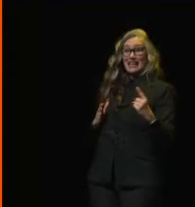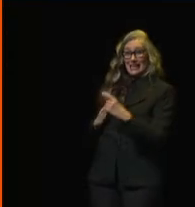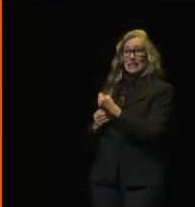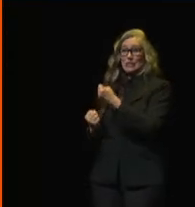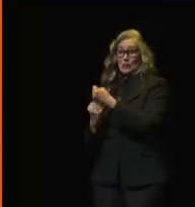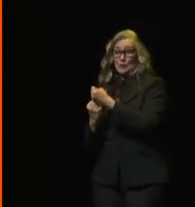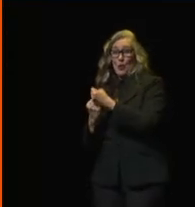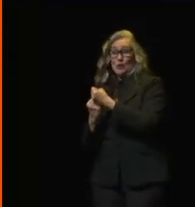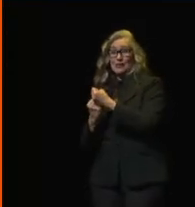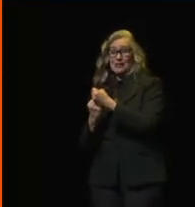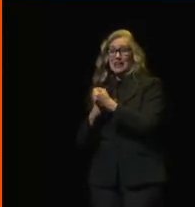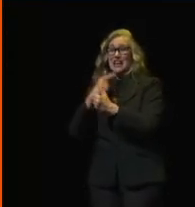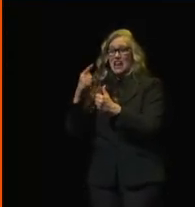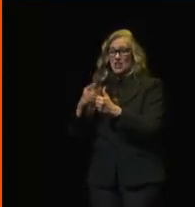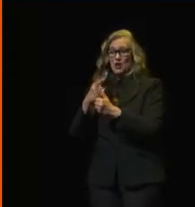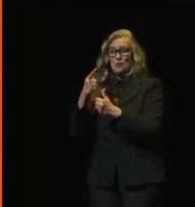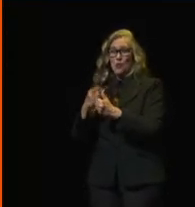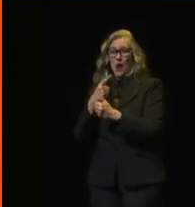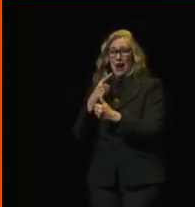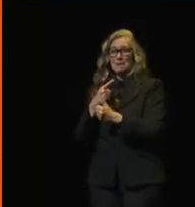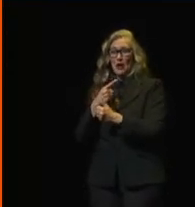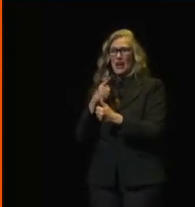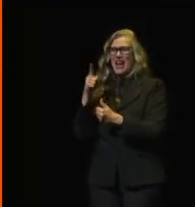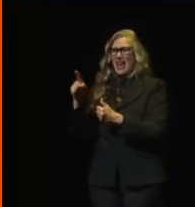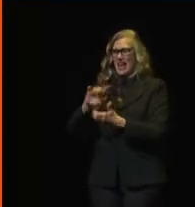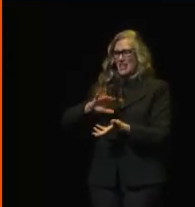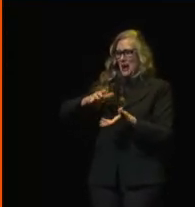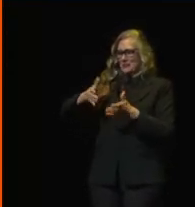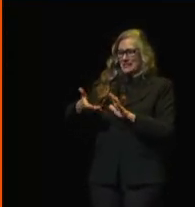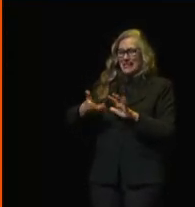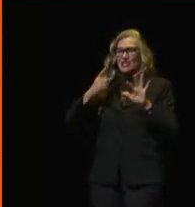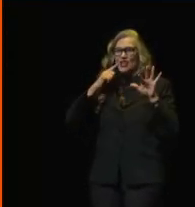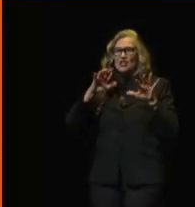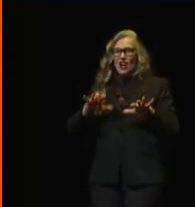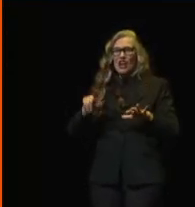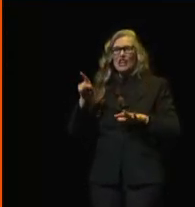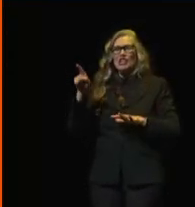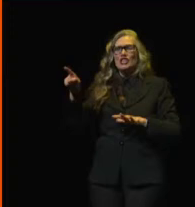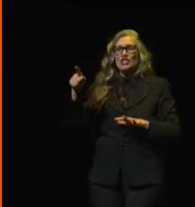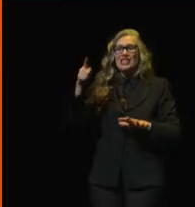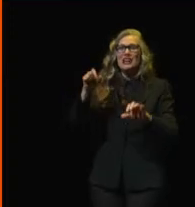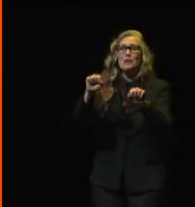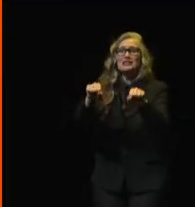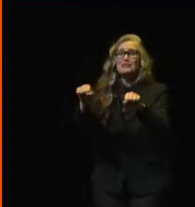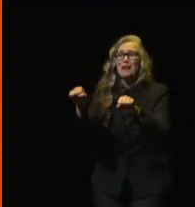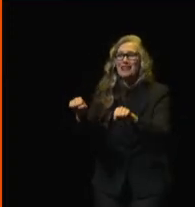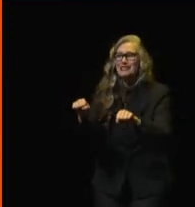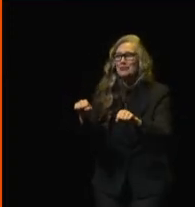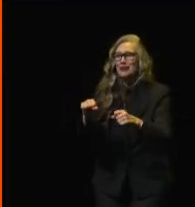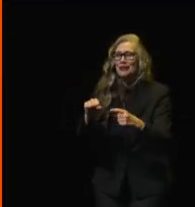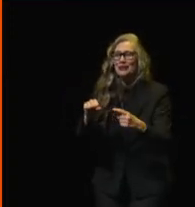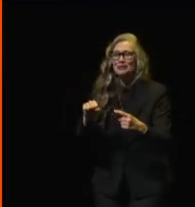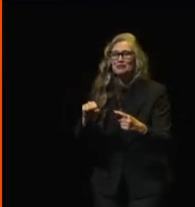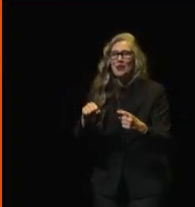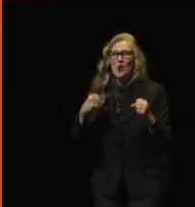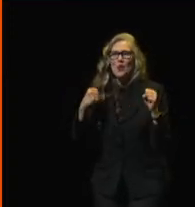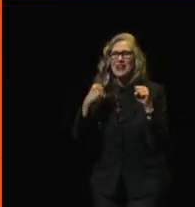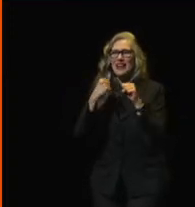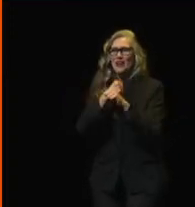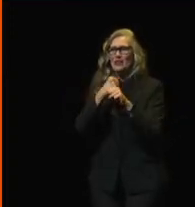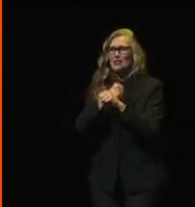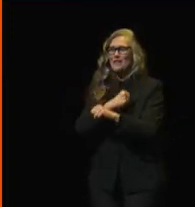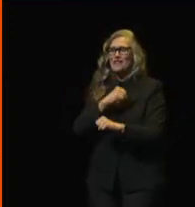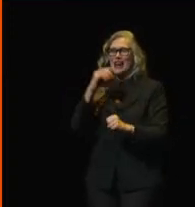whose upset win had shocked the world and changed what we thought was possible when we have the courage to fight for